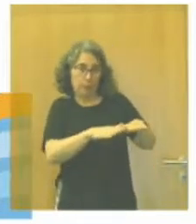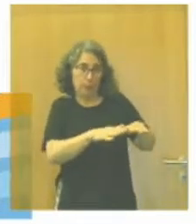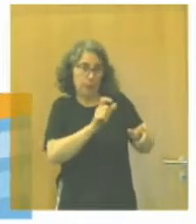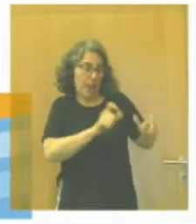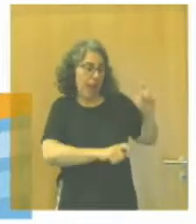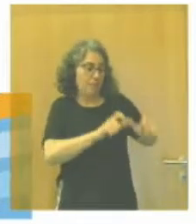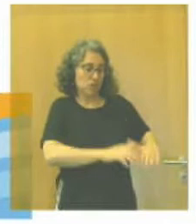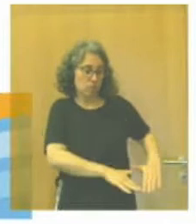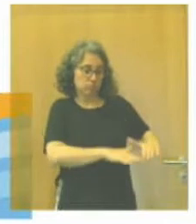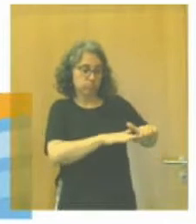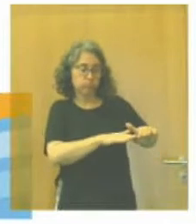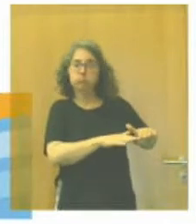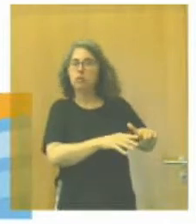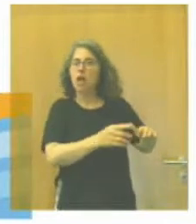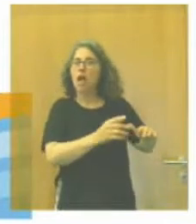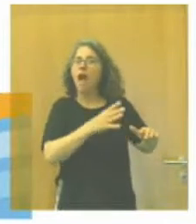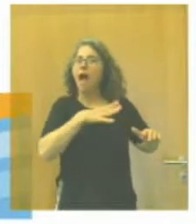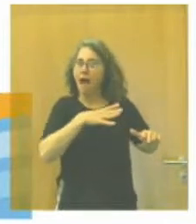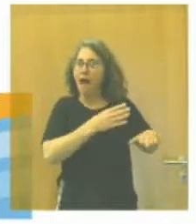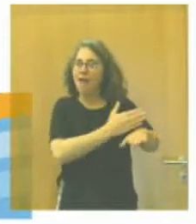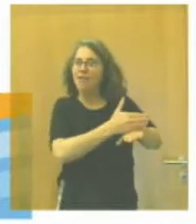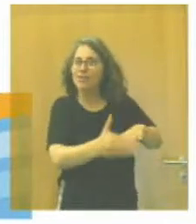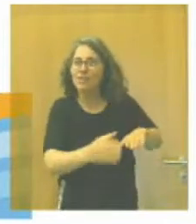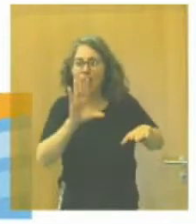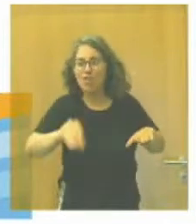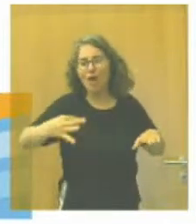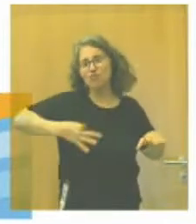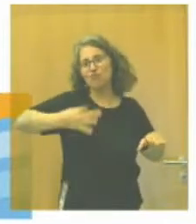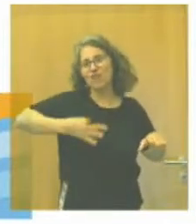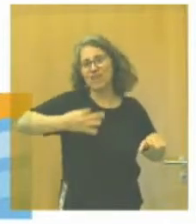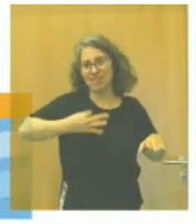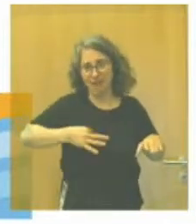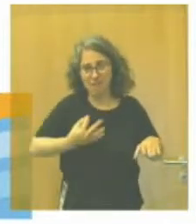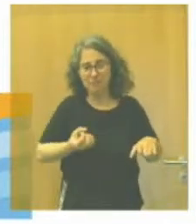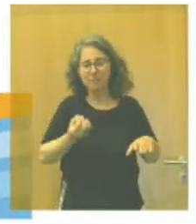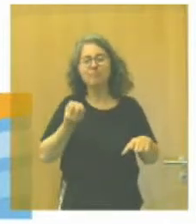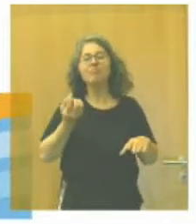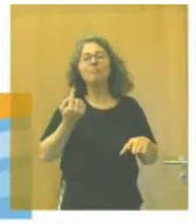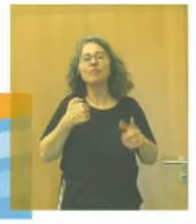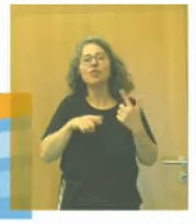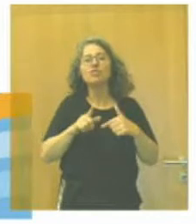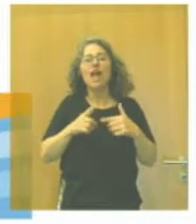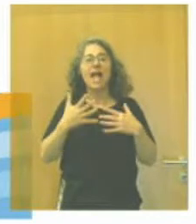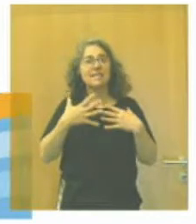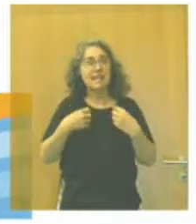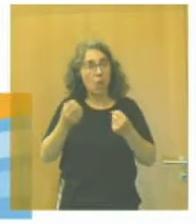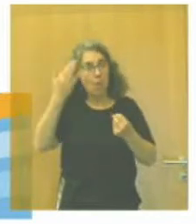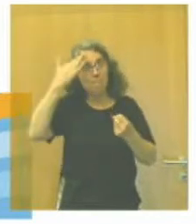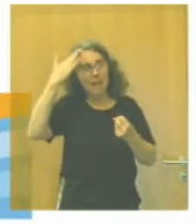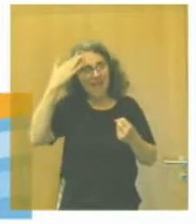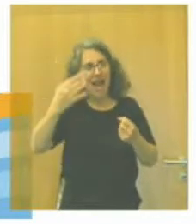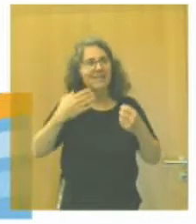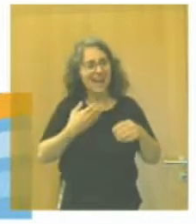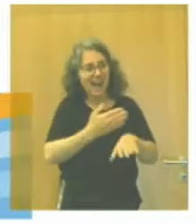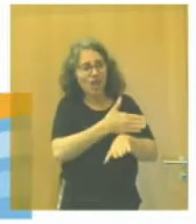lifetime effects, but mental health certainly is one of those. And again, the premise being if we can address it early in